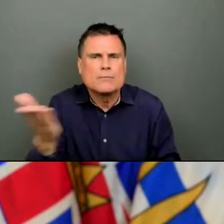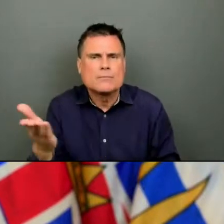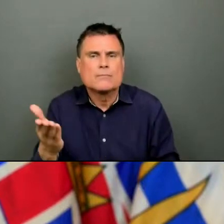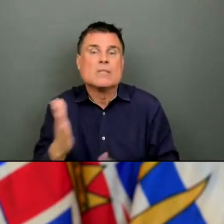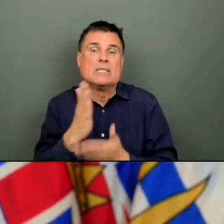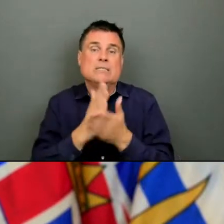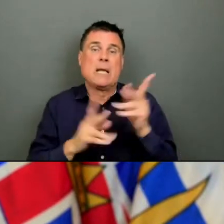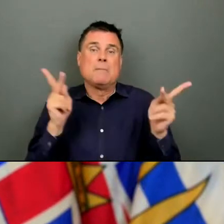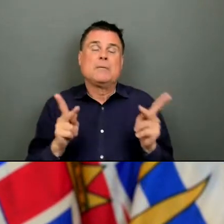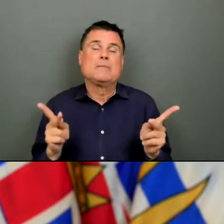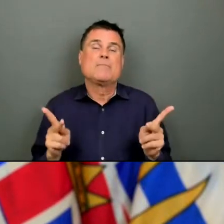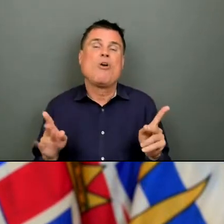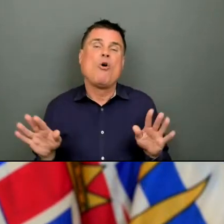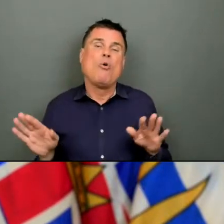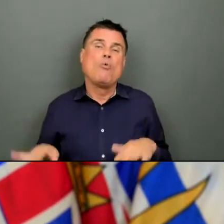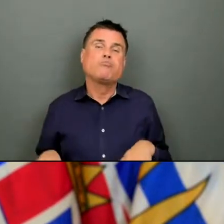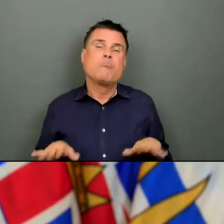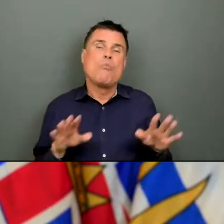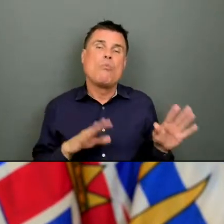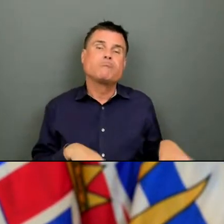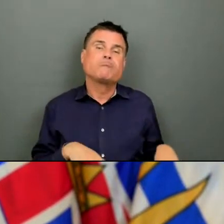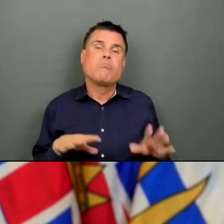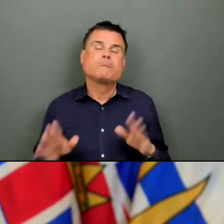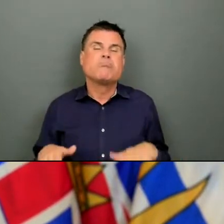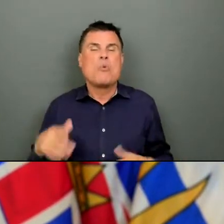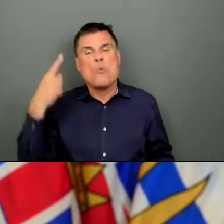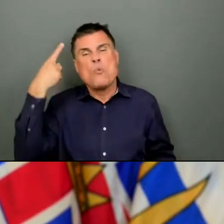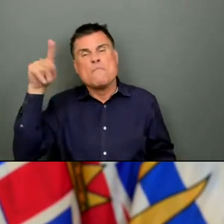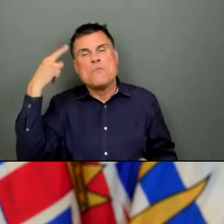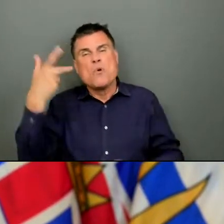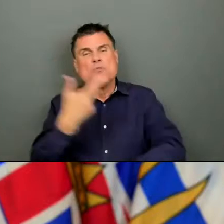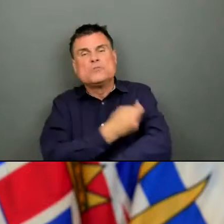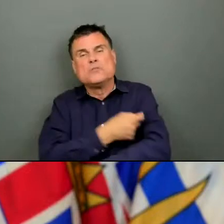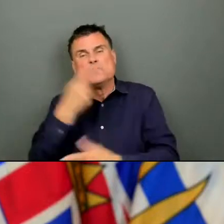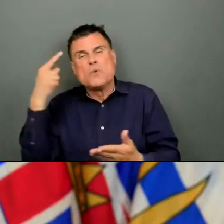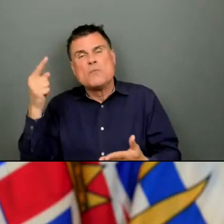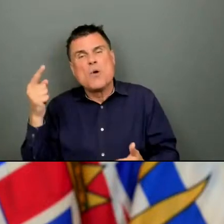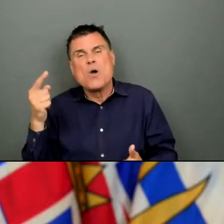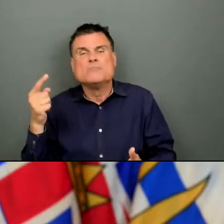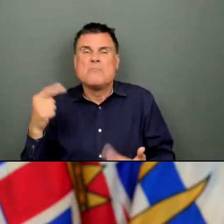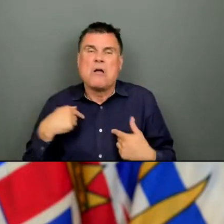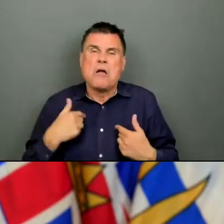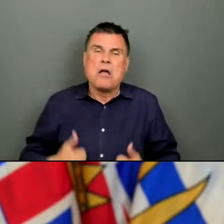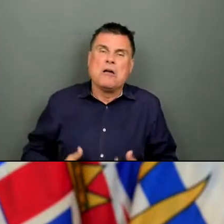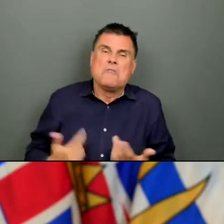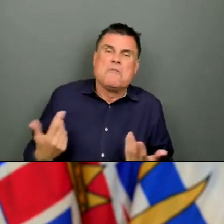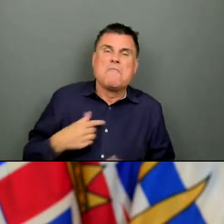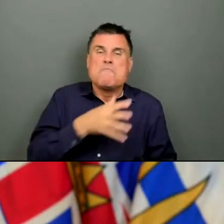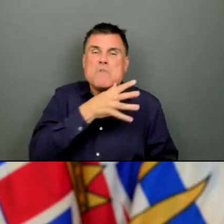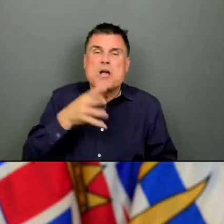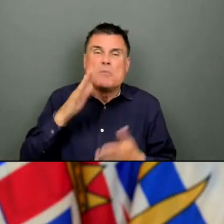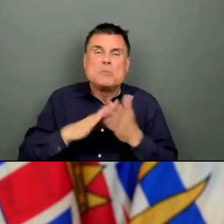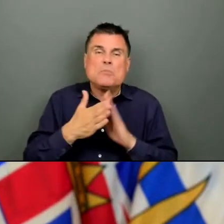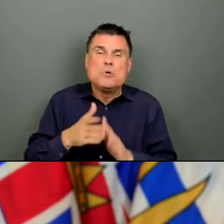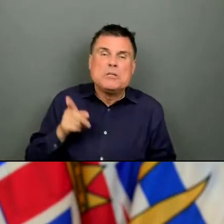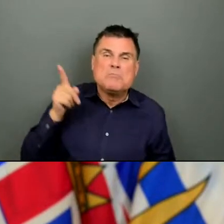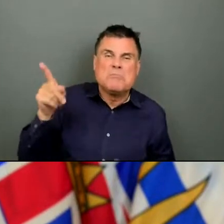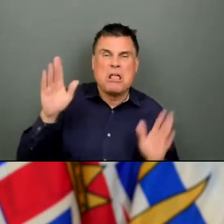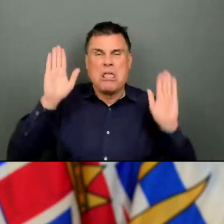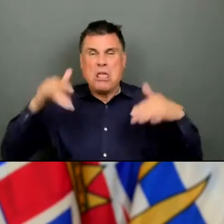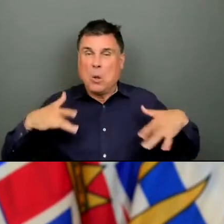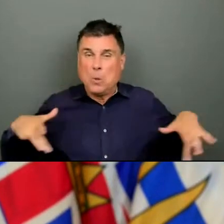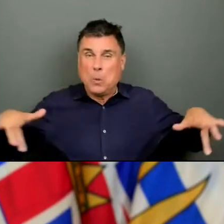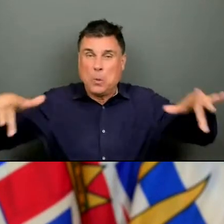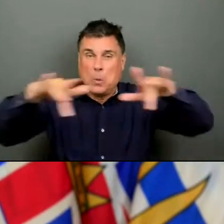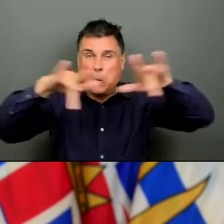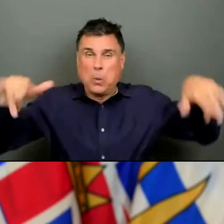certainly is a factor in many of the more rural communities where there's not a lot of transmission and it takes a great deal of effort